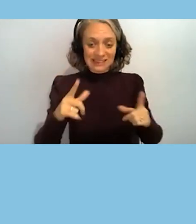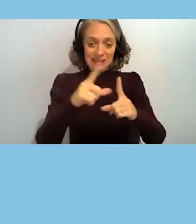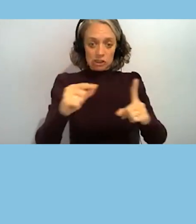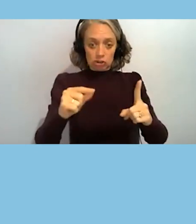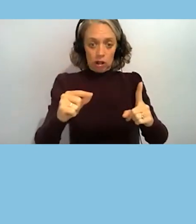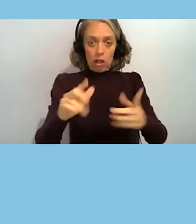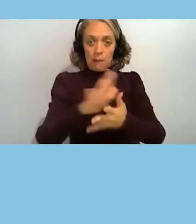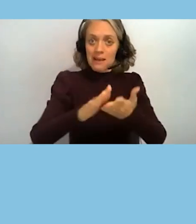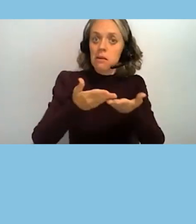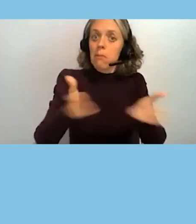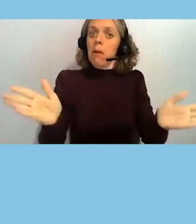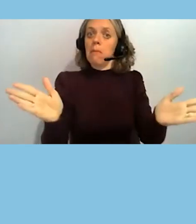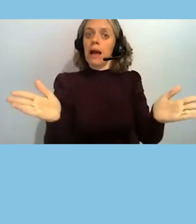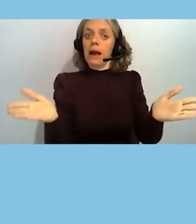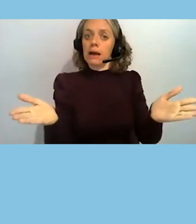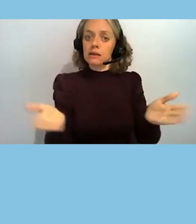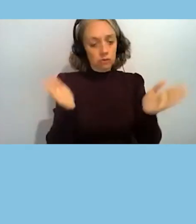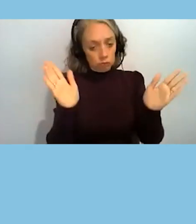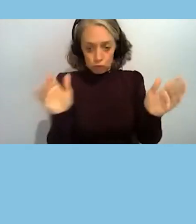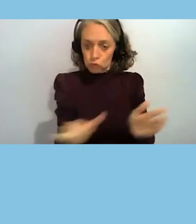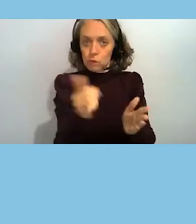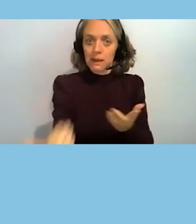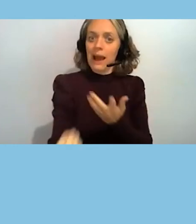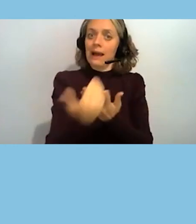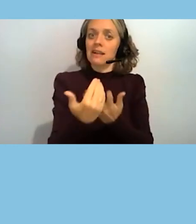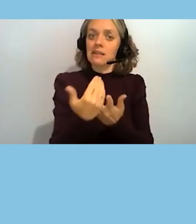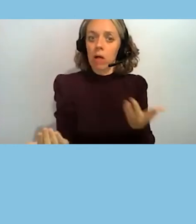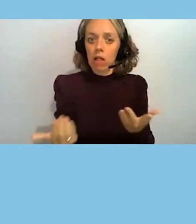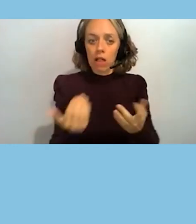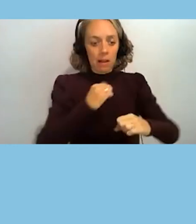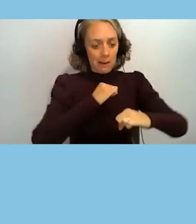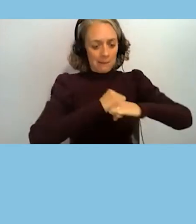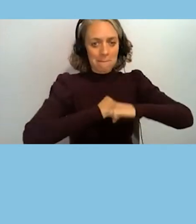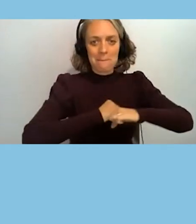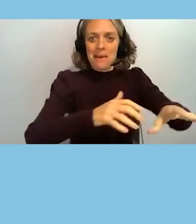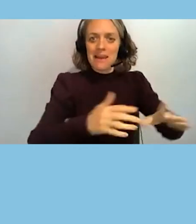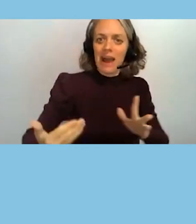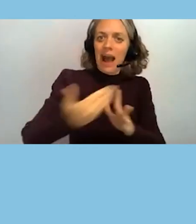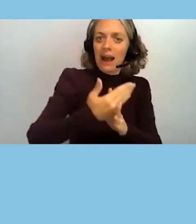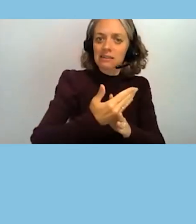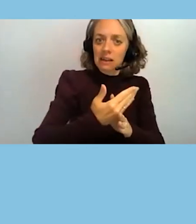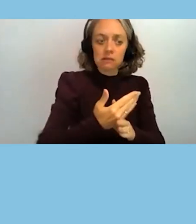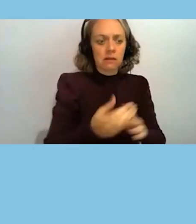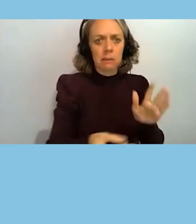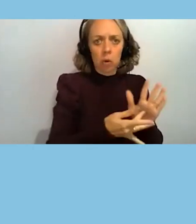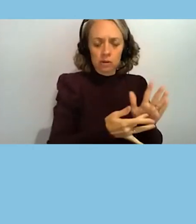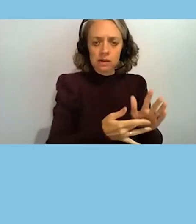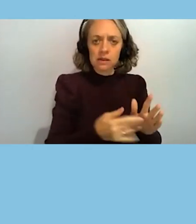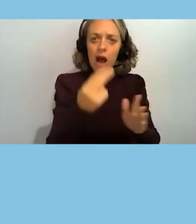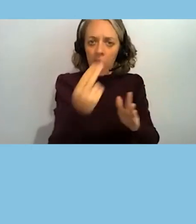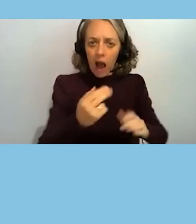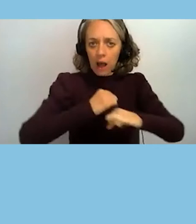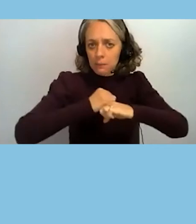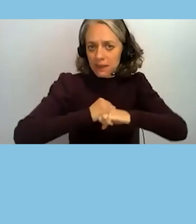space, spaces that need to be accessible. Media access matters. Access to art media matters within